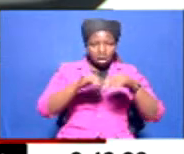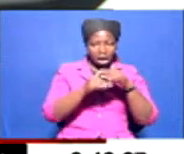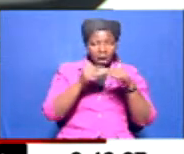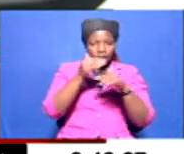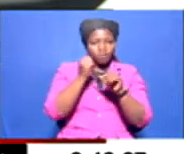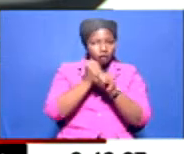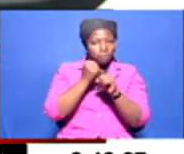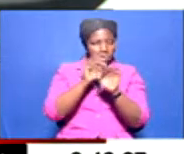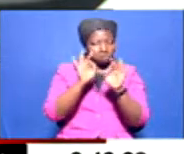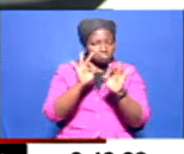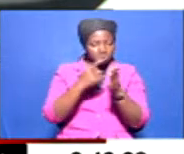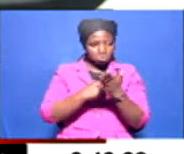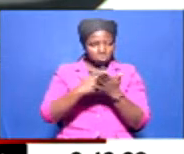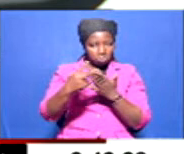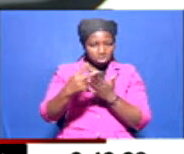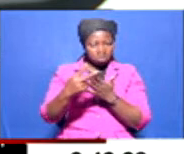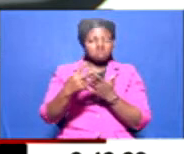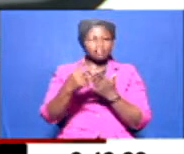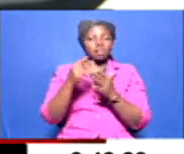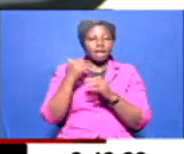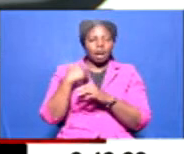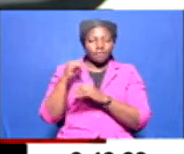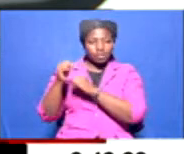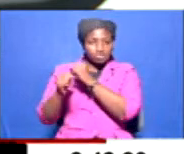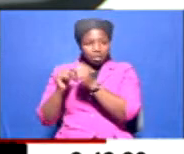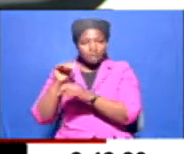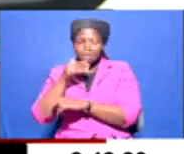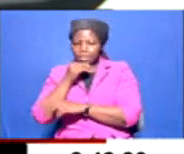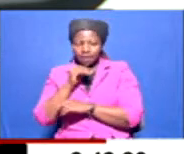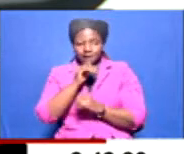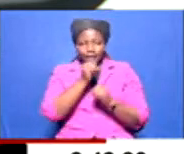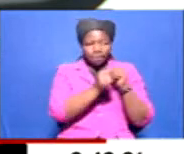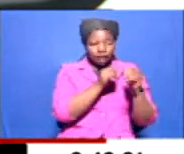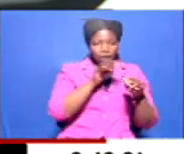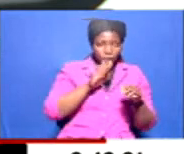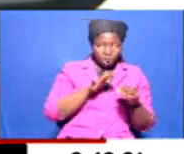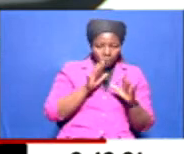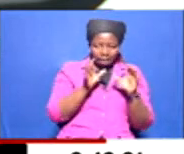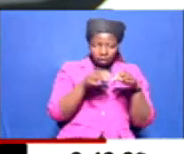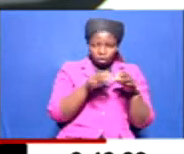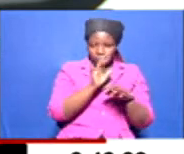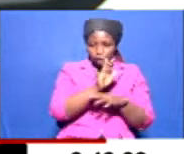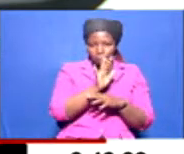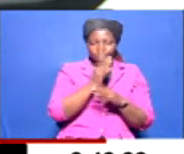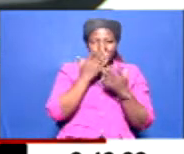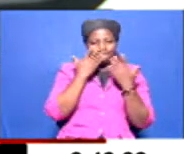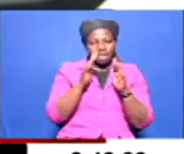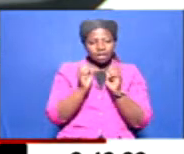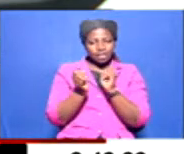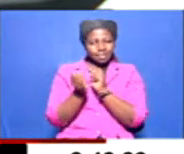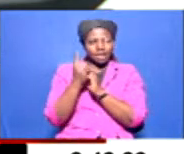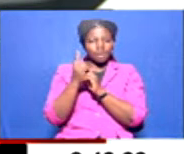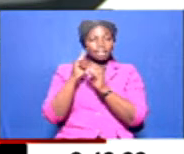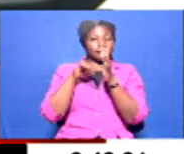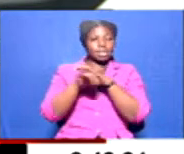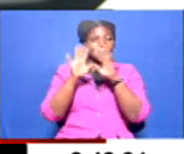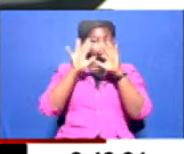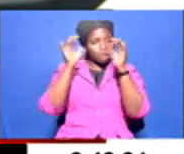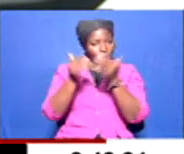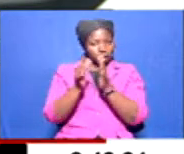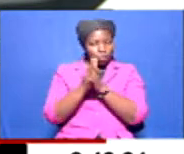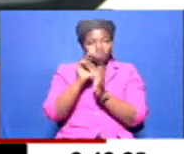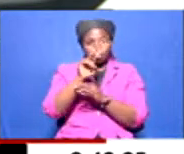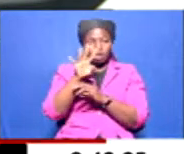event. The team, which comprised 55 men and 55 women, finished 11th globally with 24 medals, that is 5 gold,